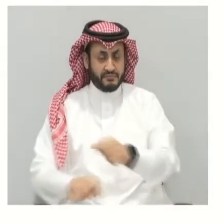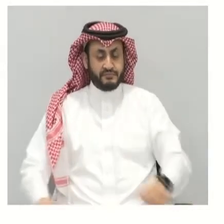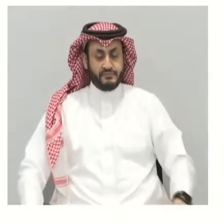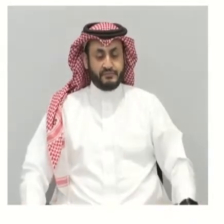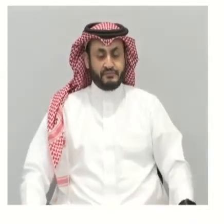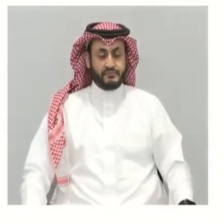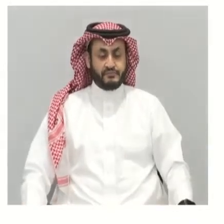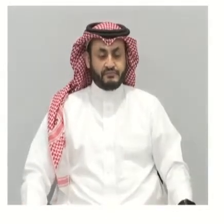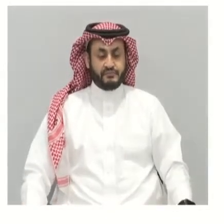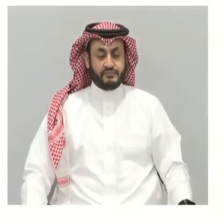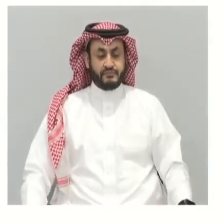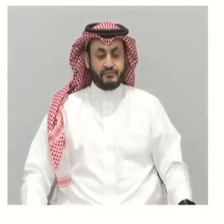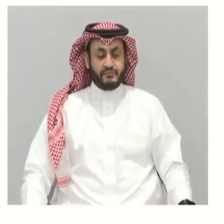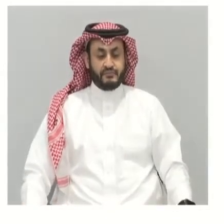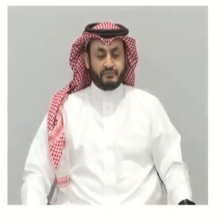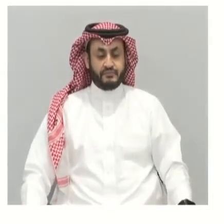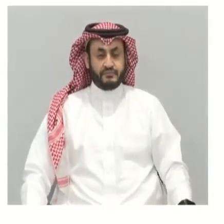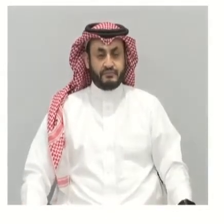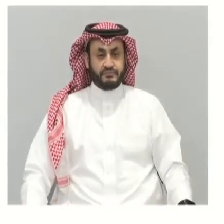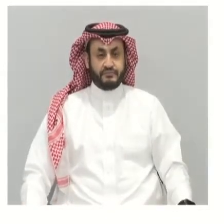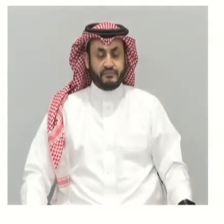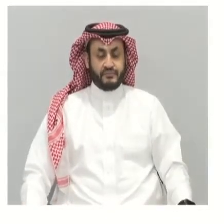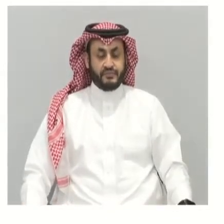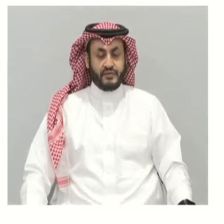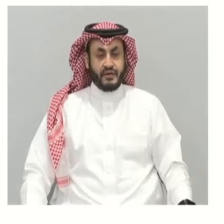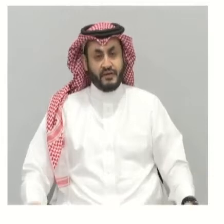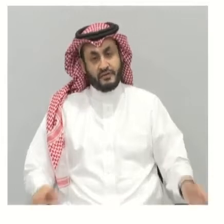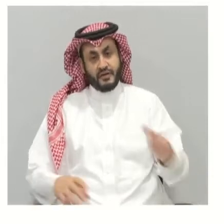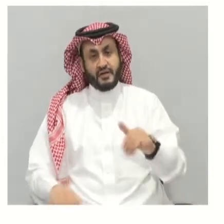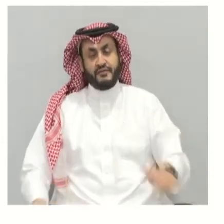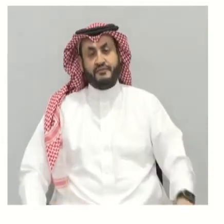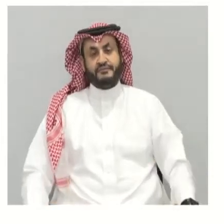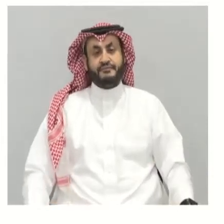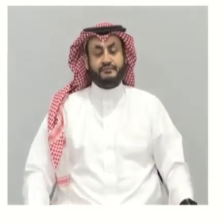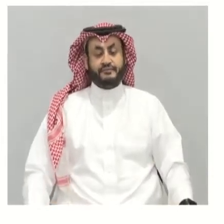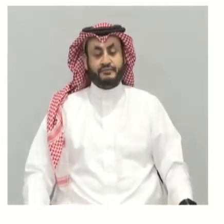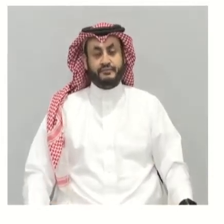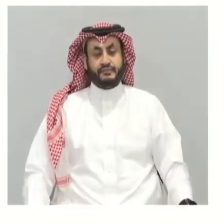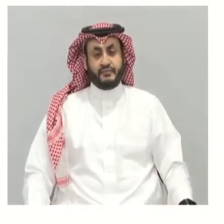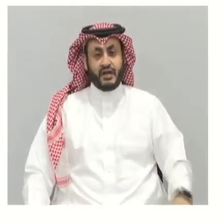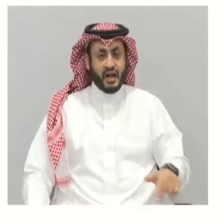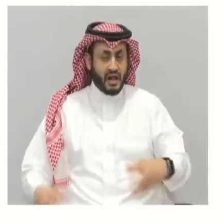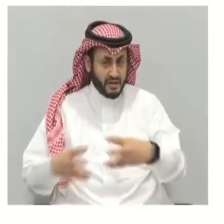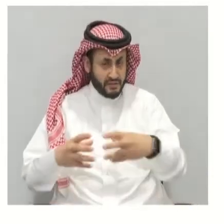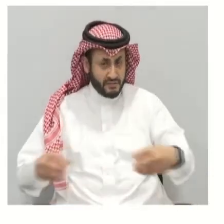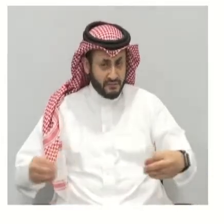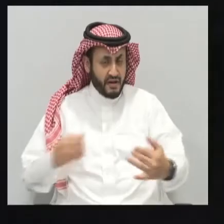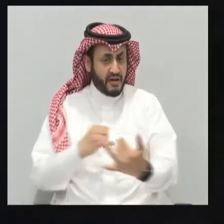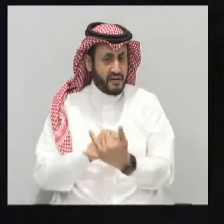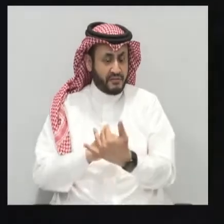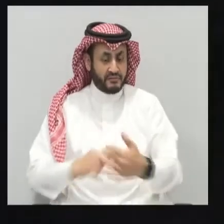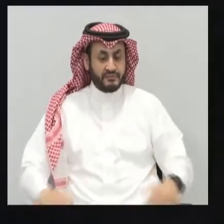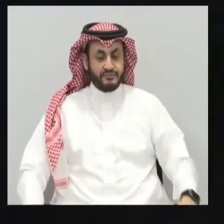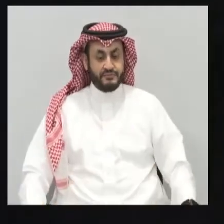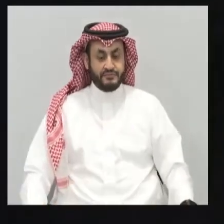with usually. Now, by the end of this lesson, what are you going to do? You will be able to identify the